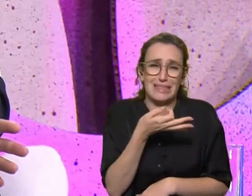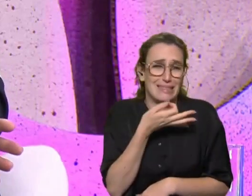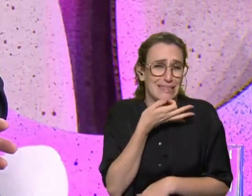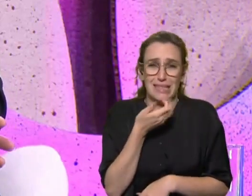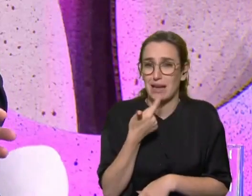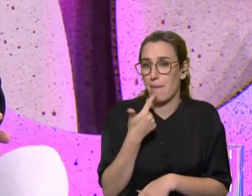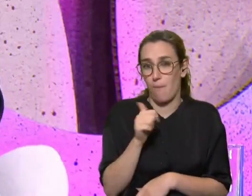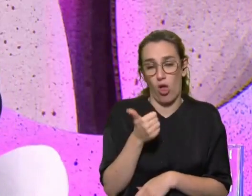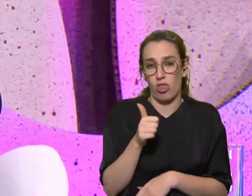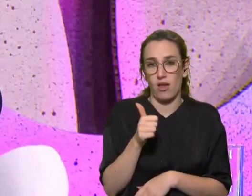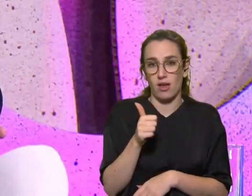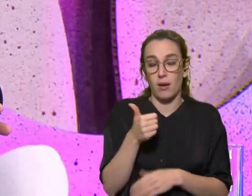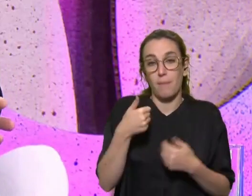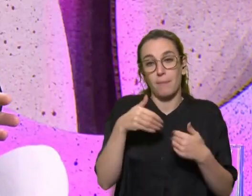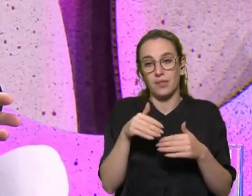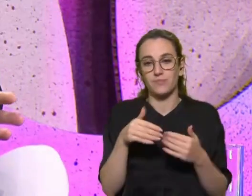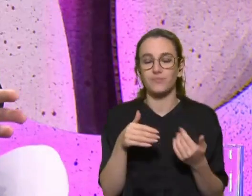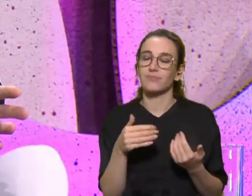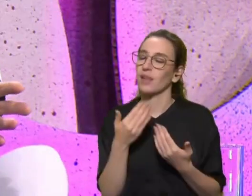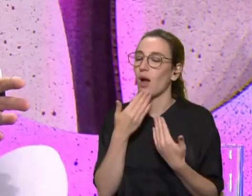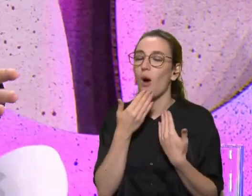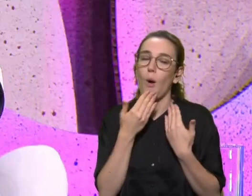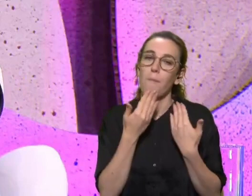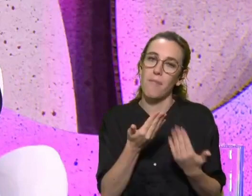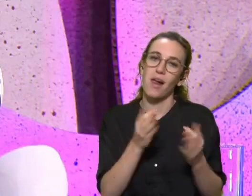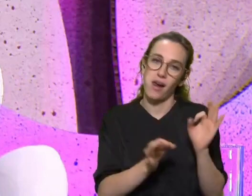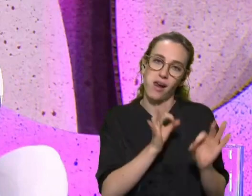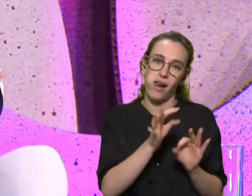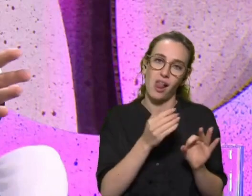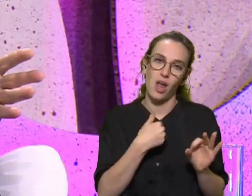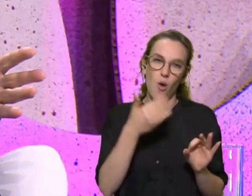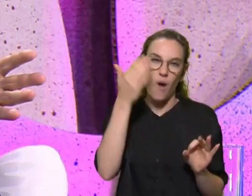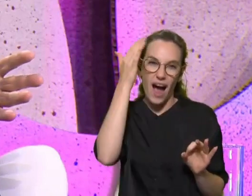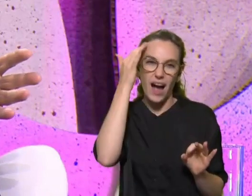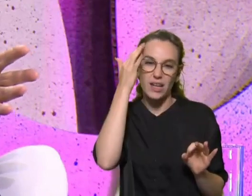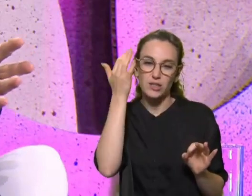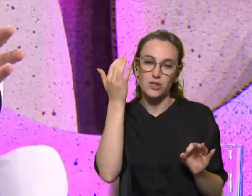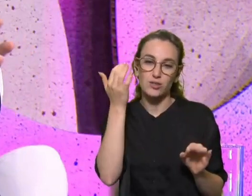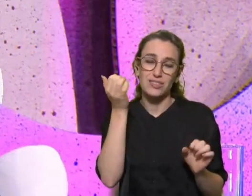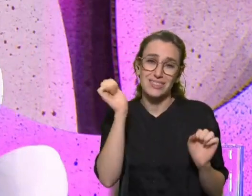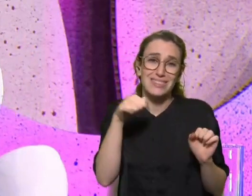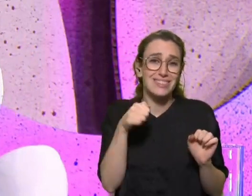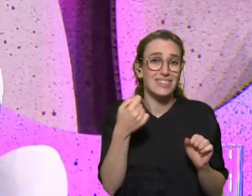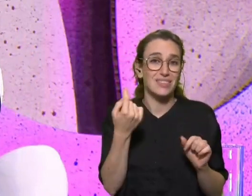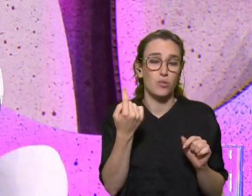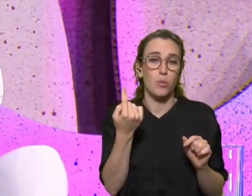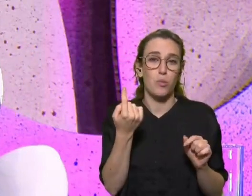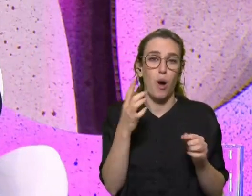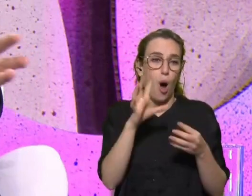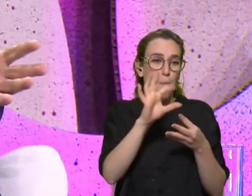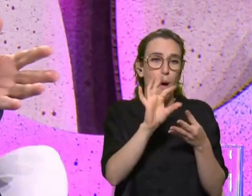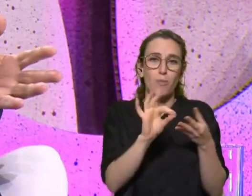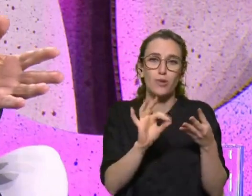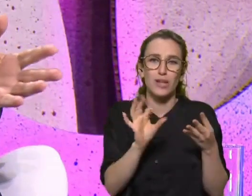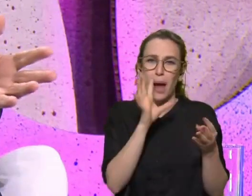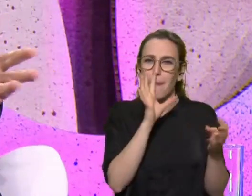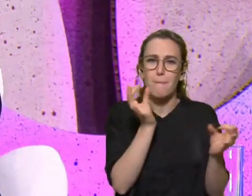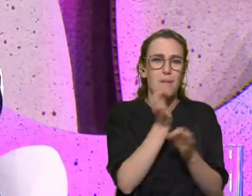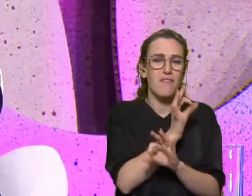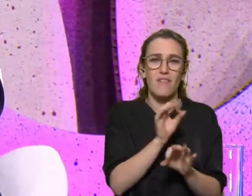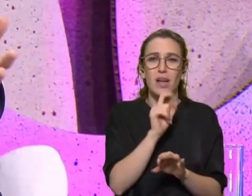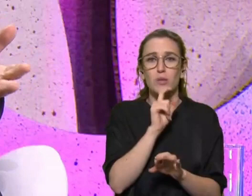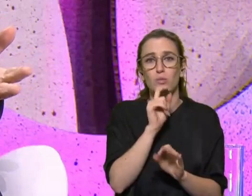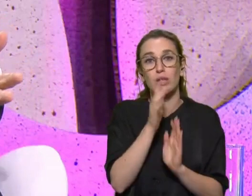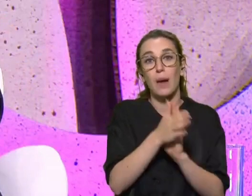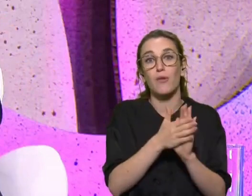about the document. I would like to thank you for your investment, and I think it would be an excellent opportunity